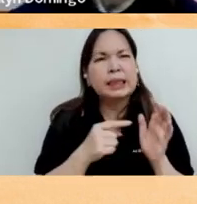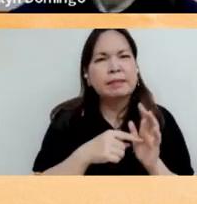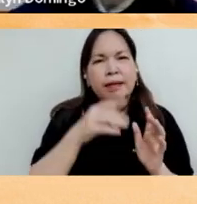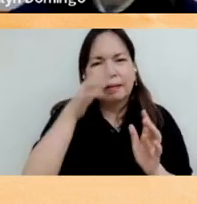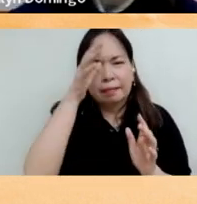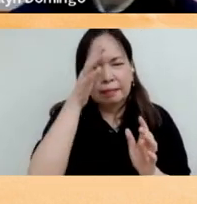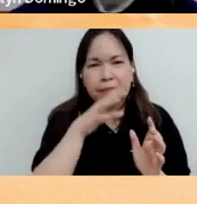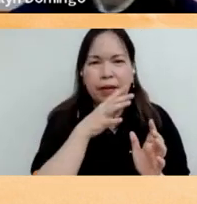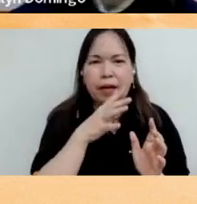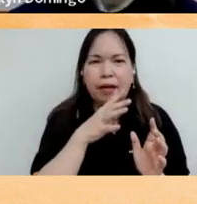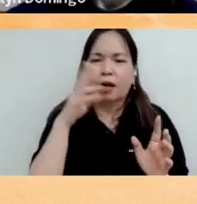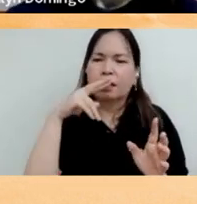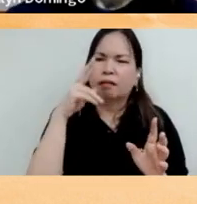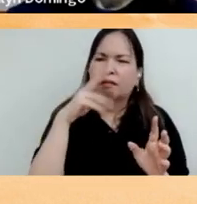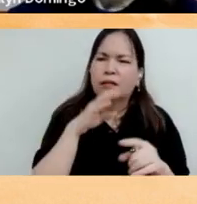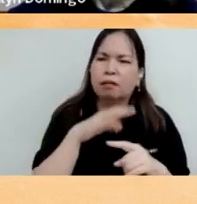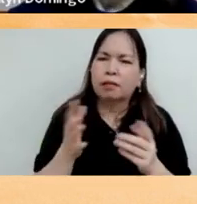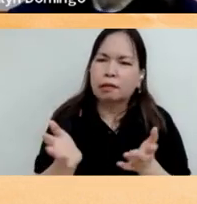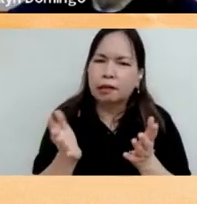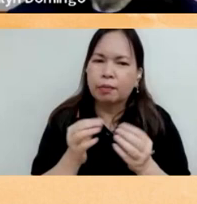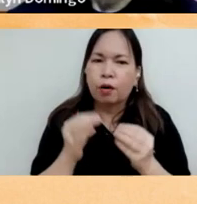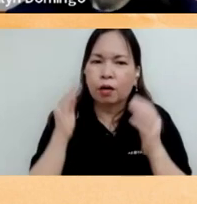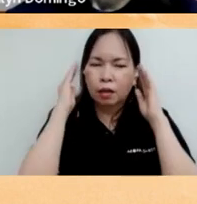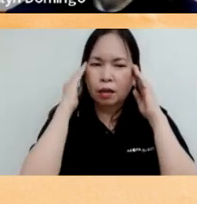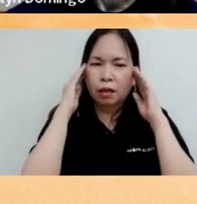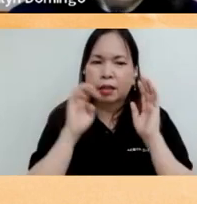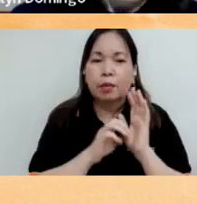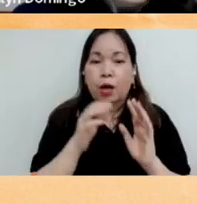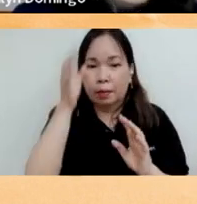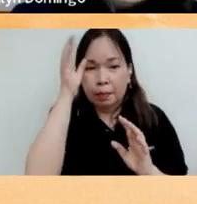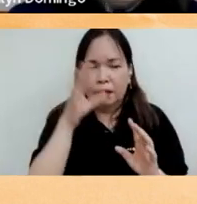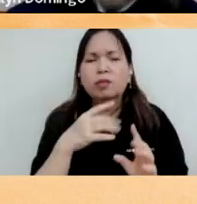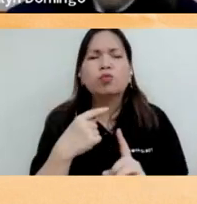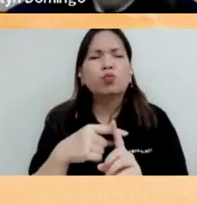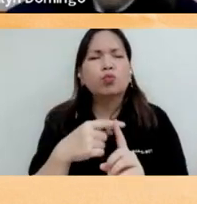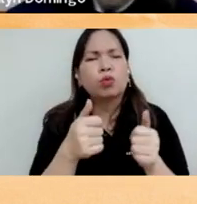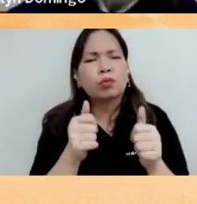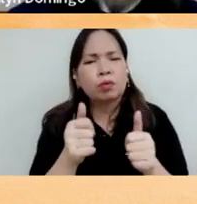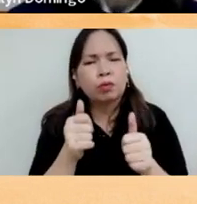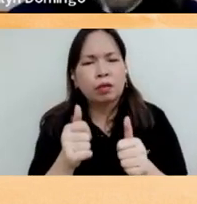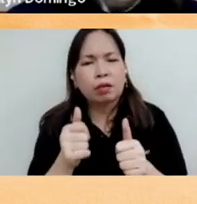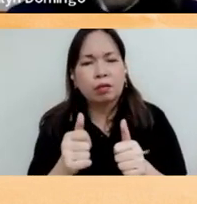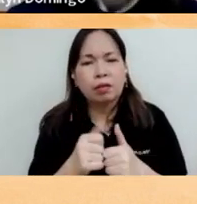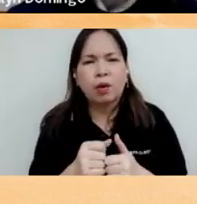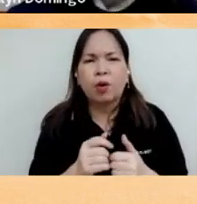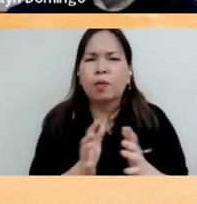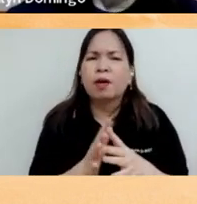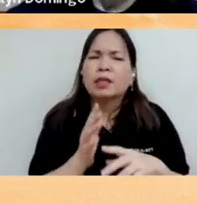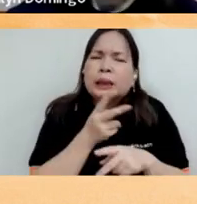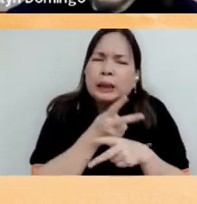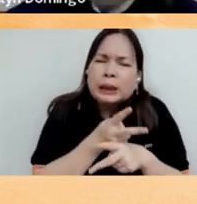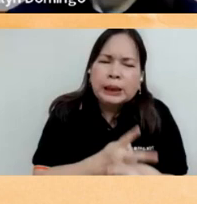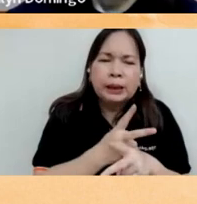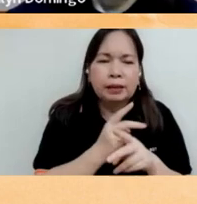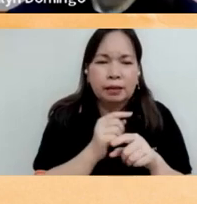the child's anxiety by providing too much reassurance or protection, or they may do